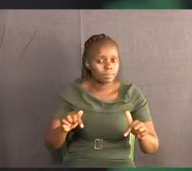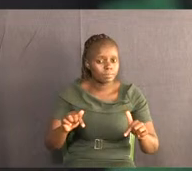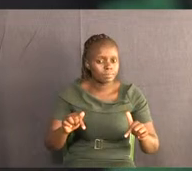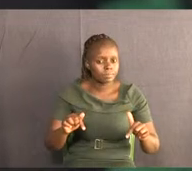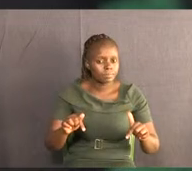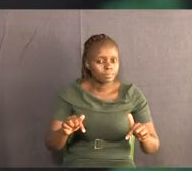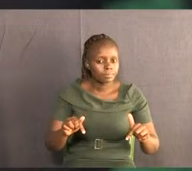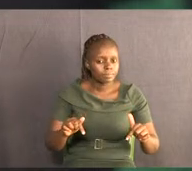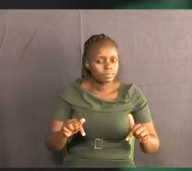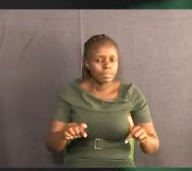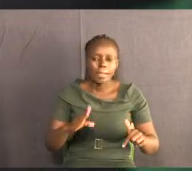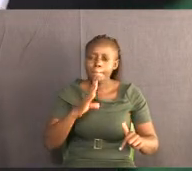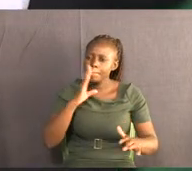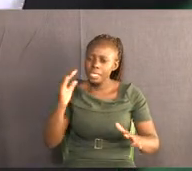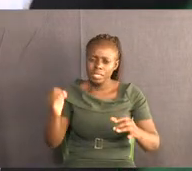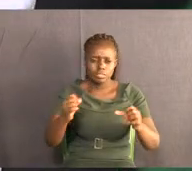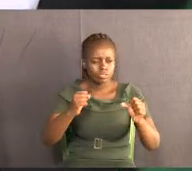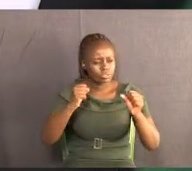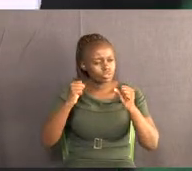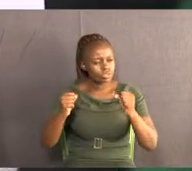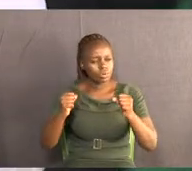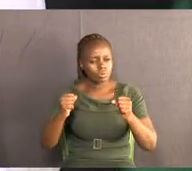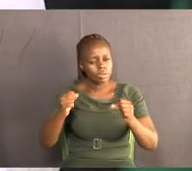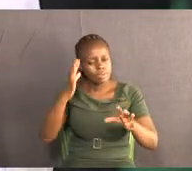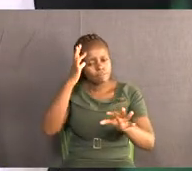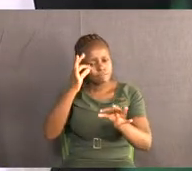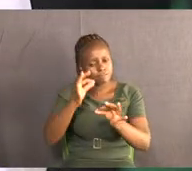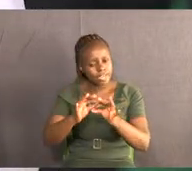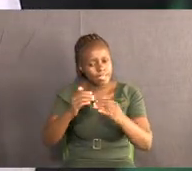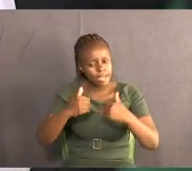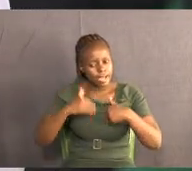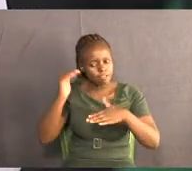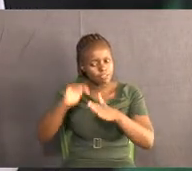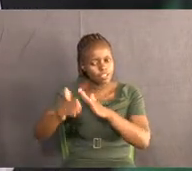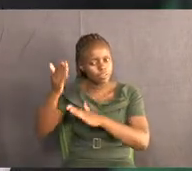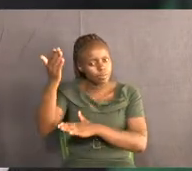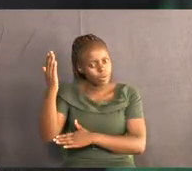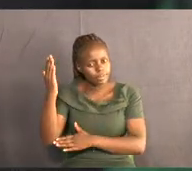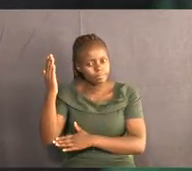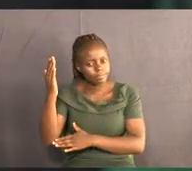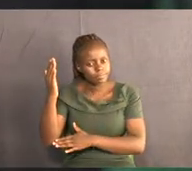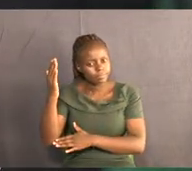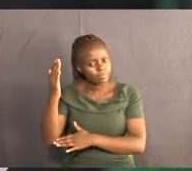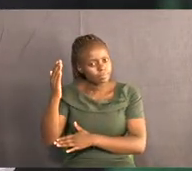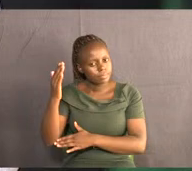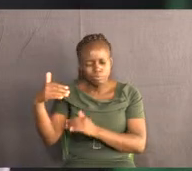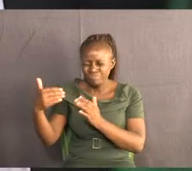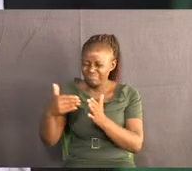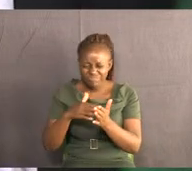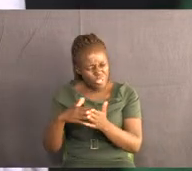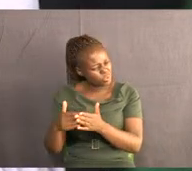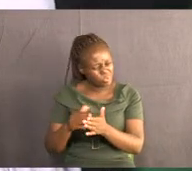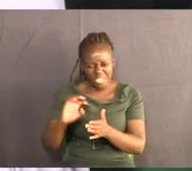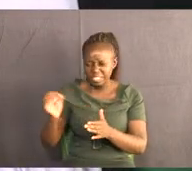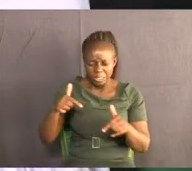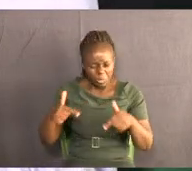that why don't you be steadfast? Put your faith in me. Do not waver. Do not take